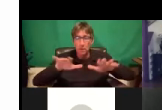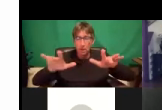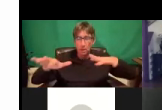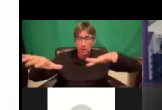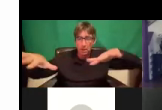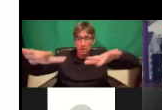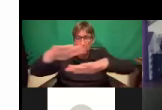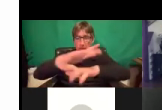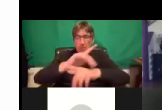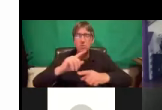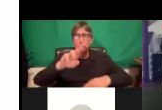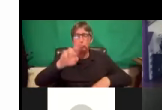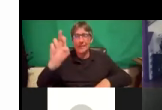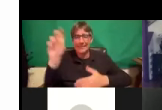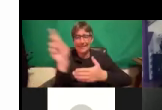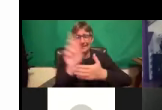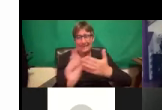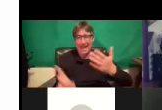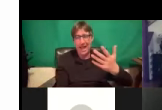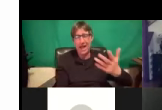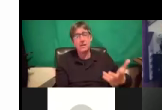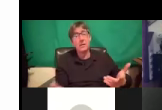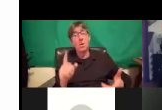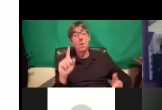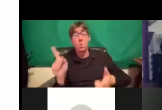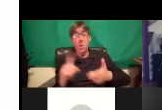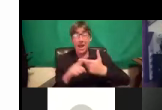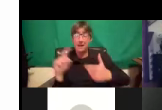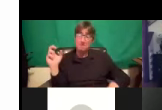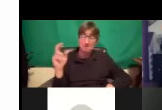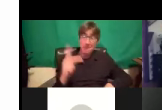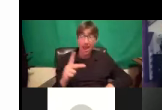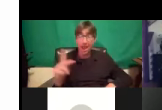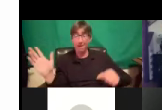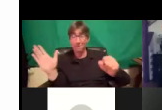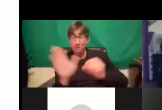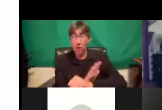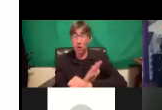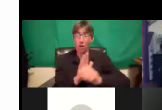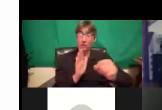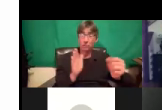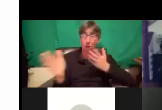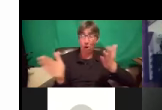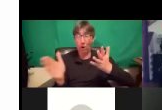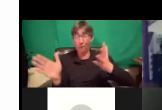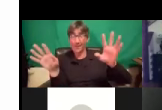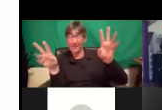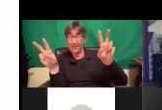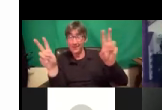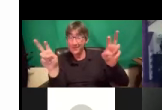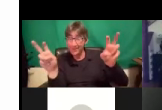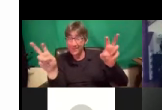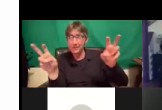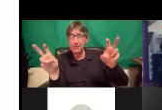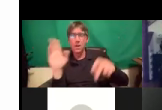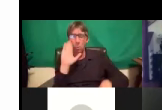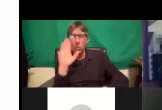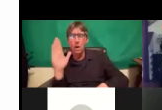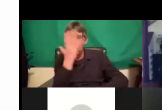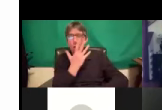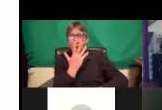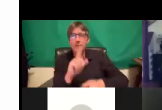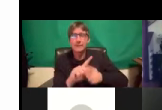we eventually go back to service, full service, we know it will look different than what we're operating pre-COVID. All of our lives